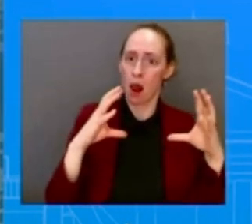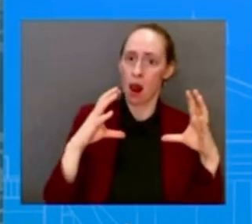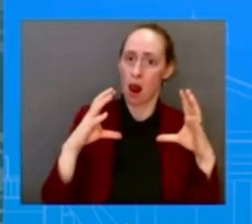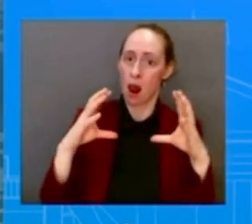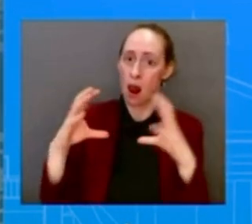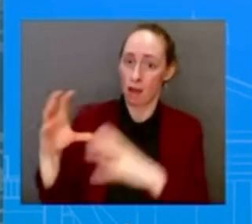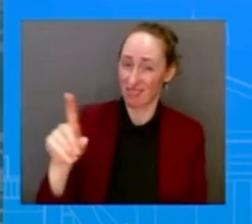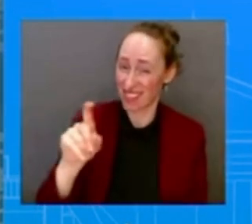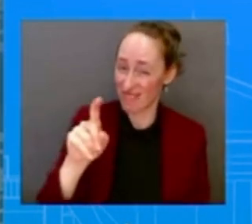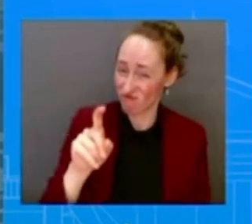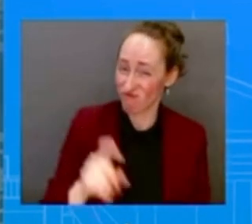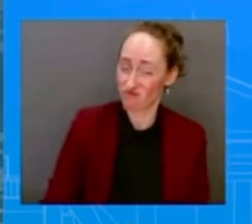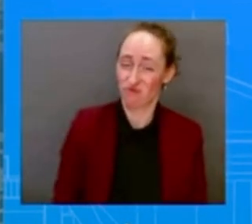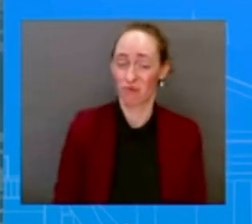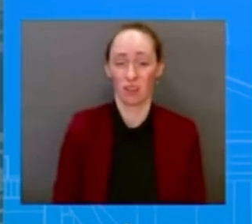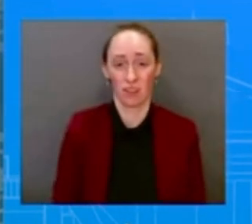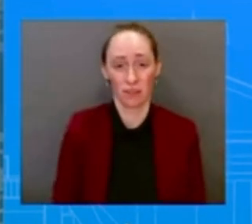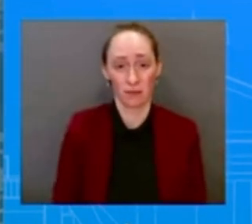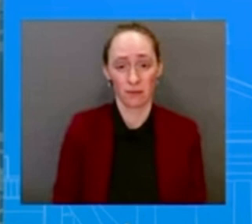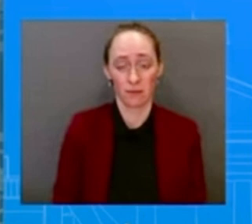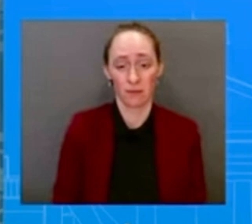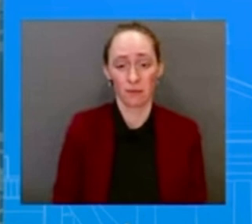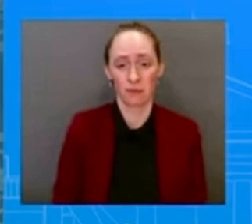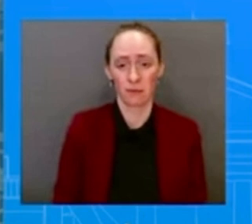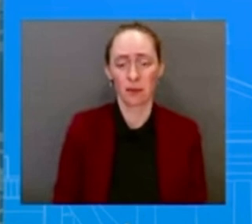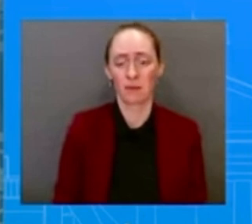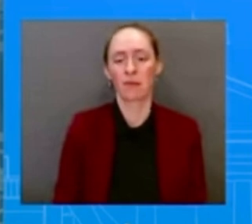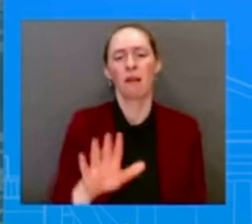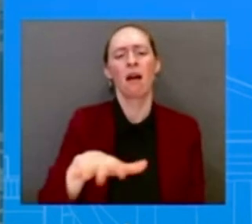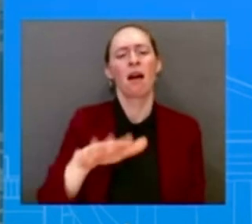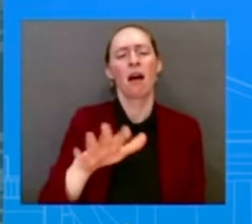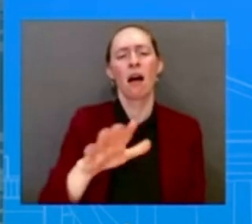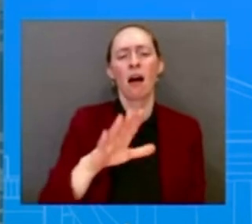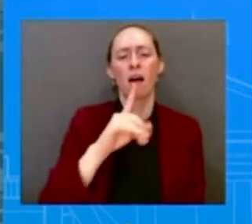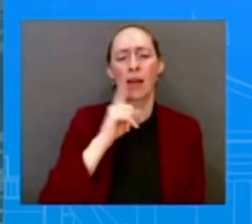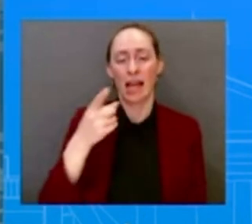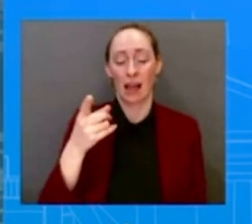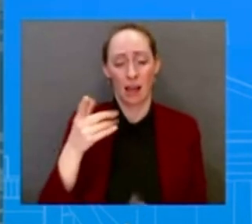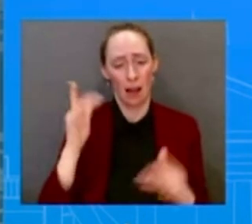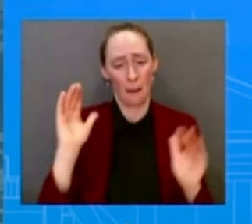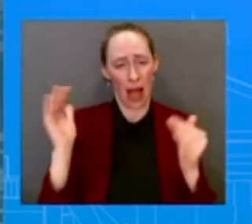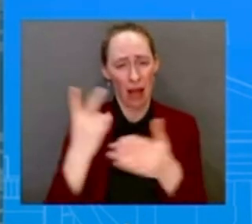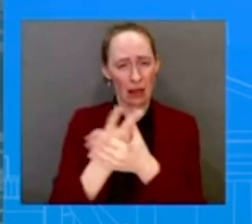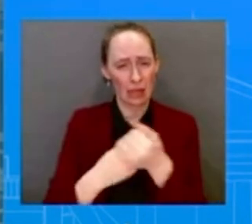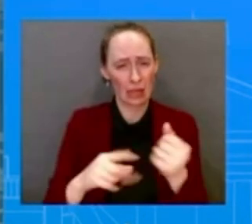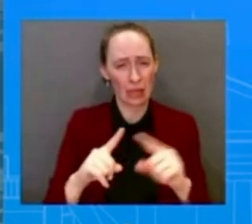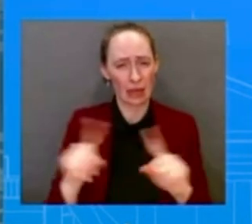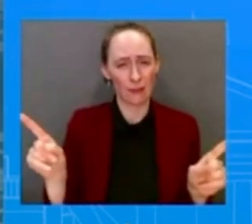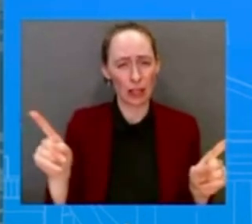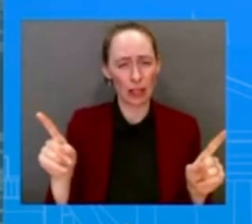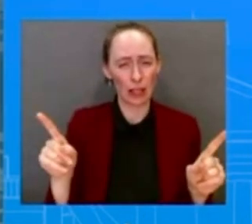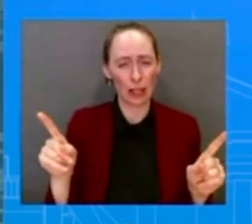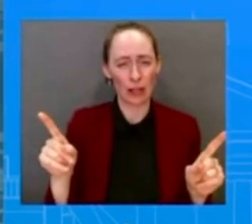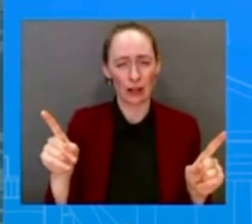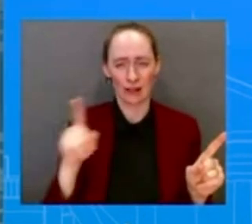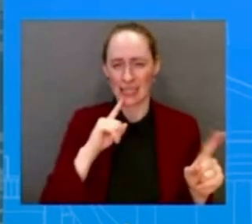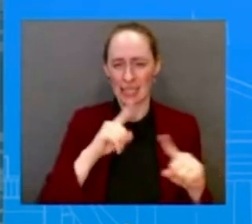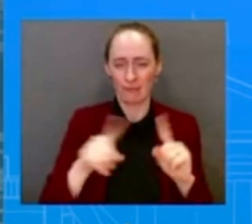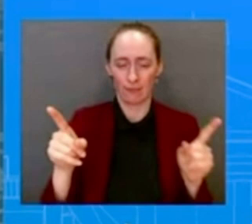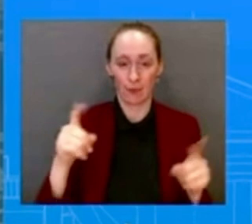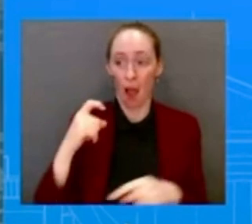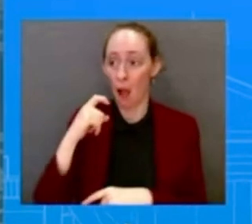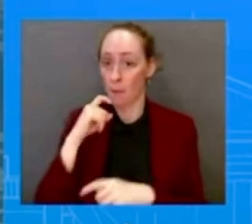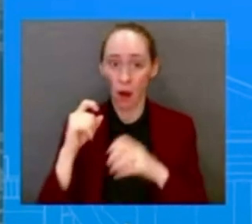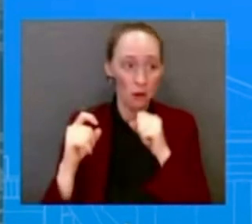First of all, apples and oranges here in terms of size. As I said, this was size of a small car, and it was over